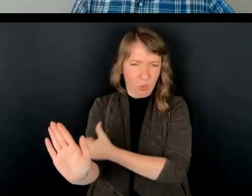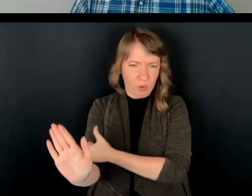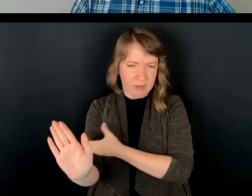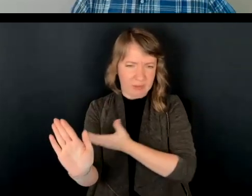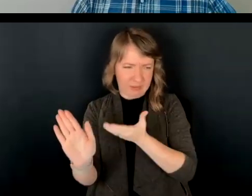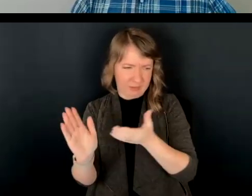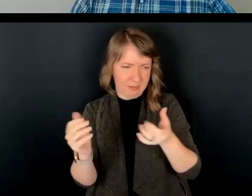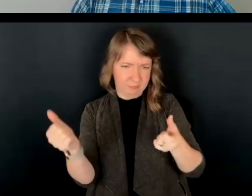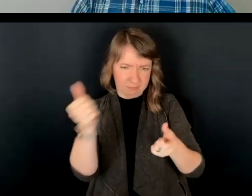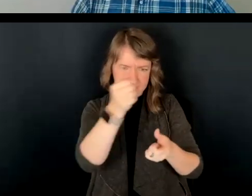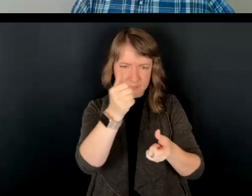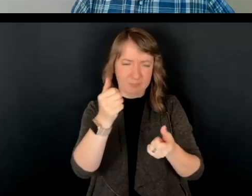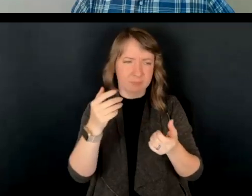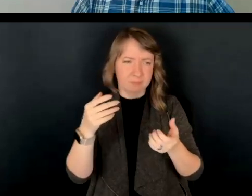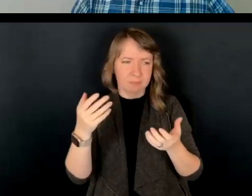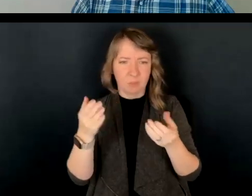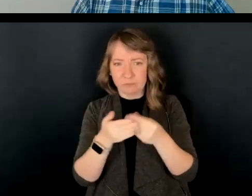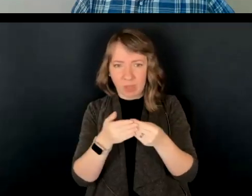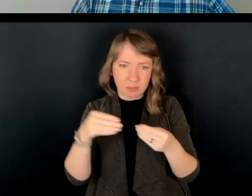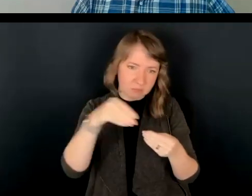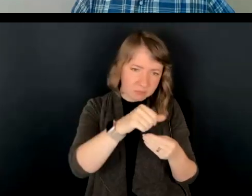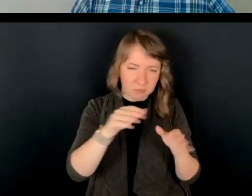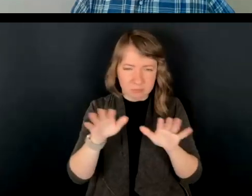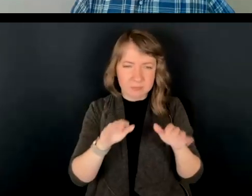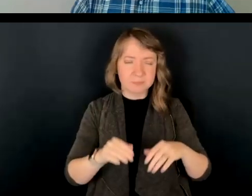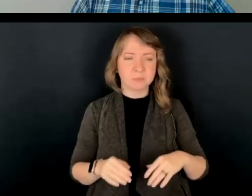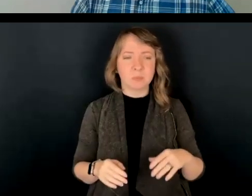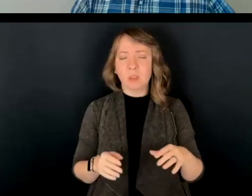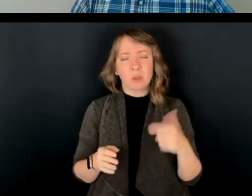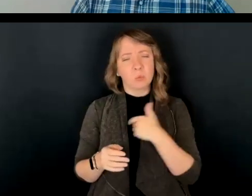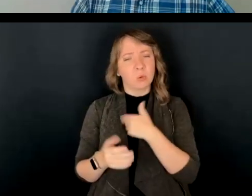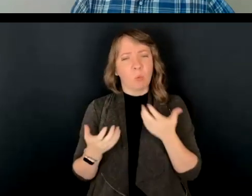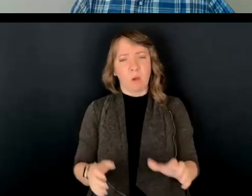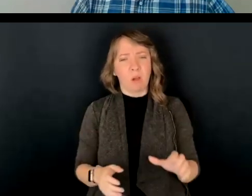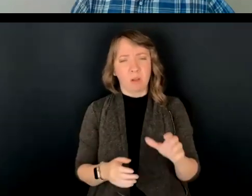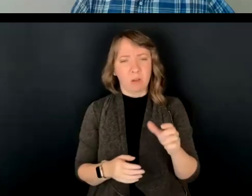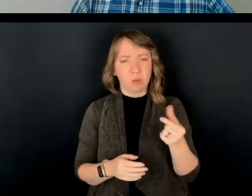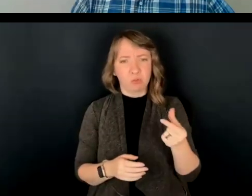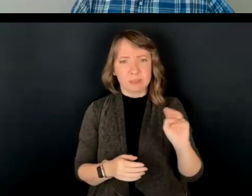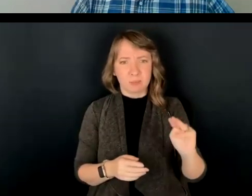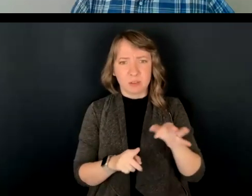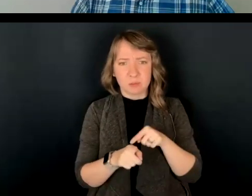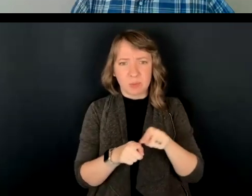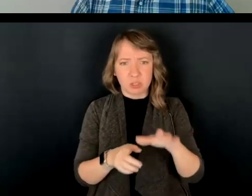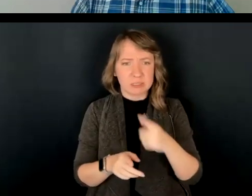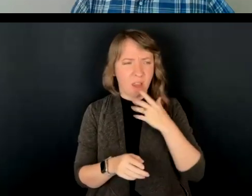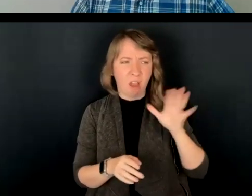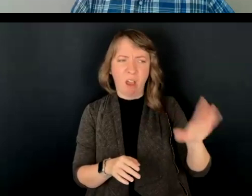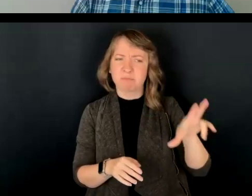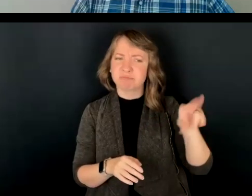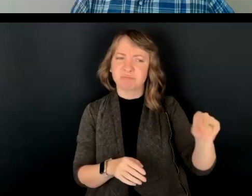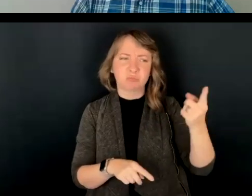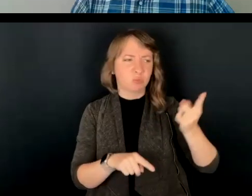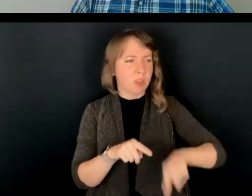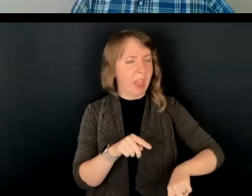the agreement. And it's not that we ever want, a grants management specialist would ever want to say, oh, you can't do that, and